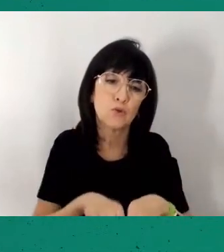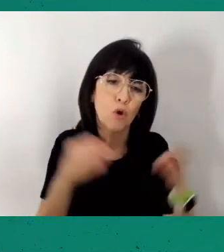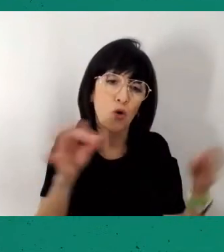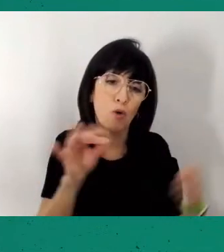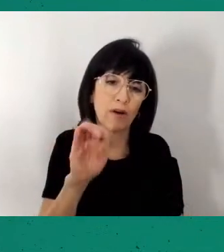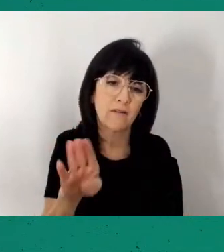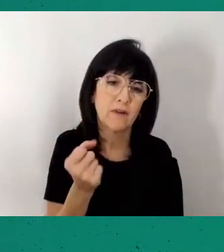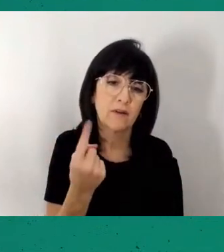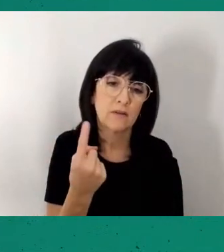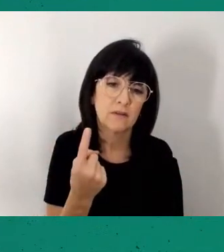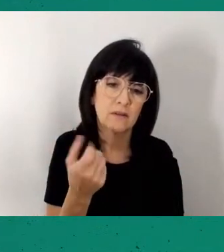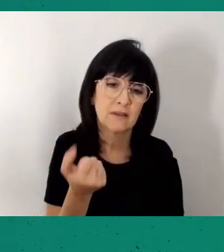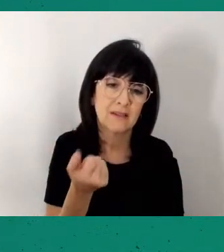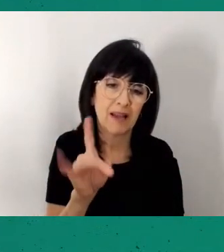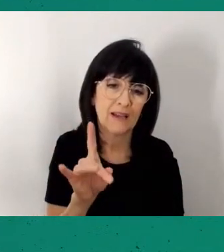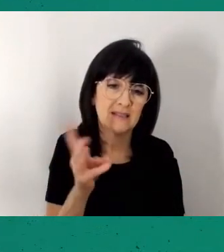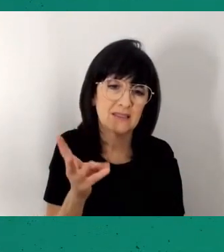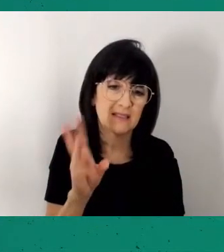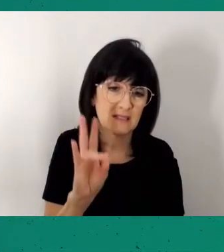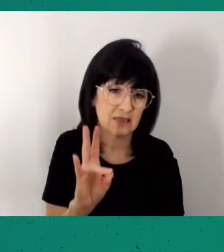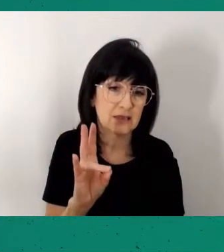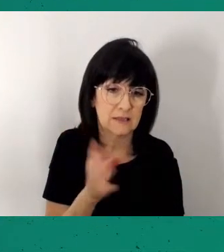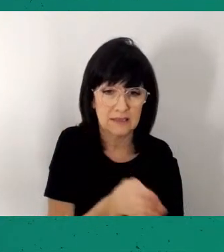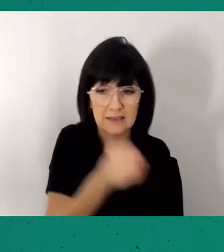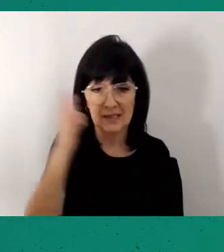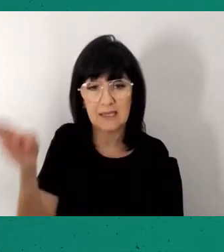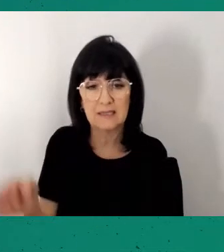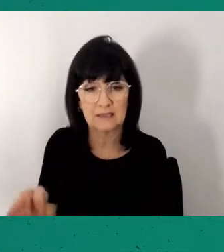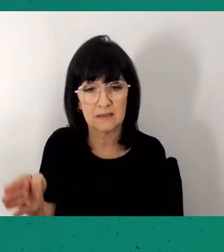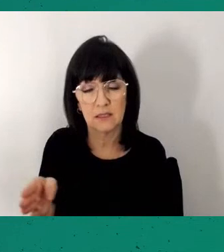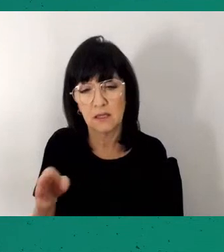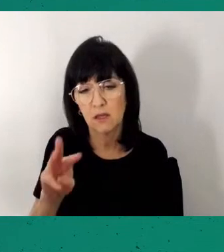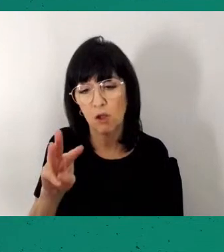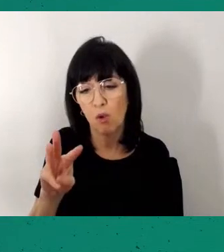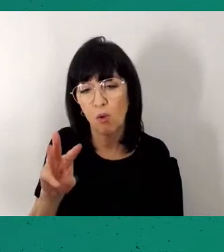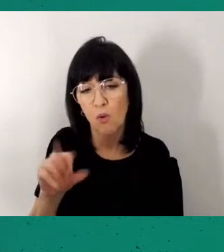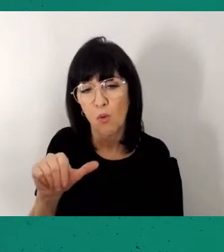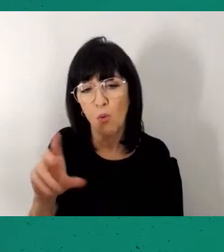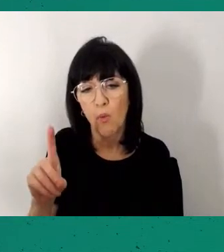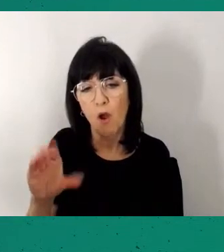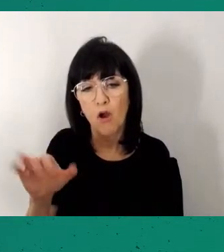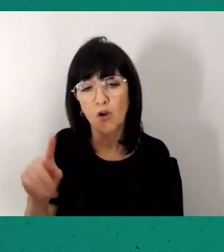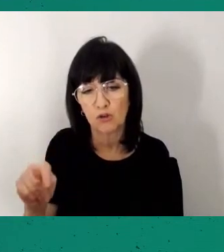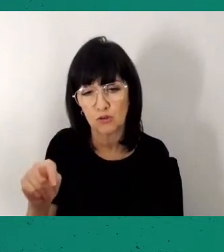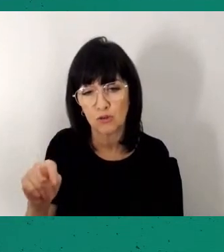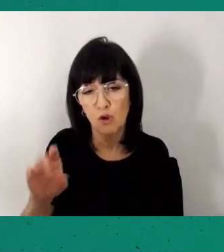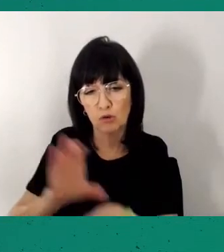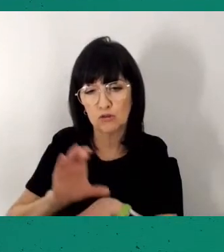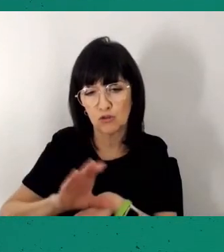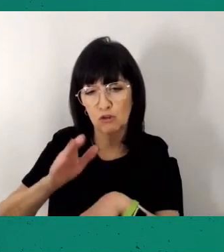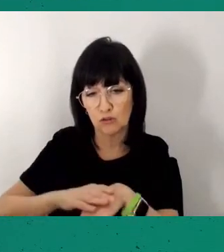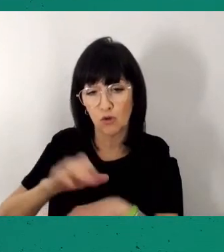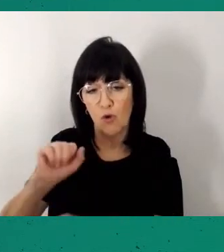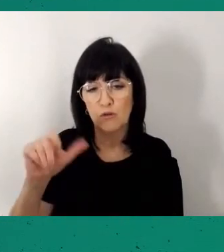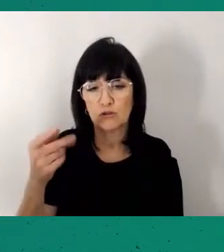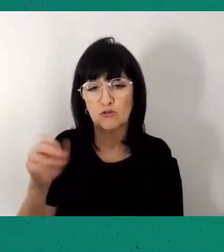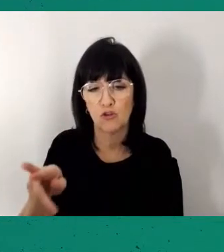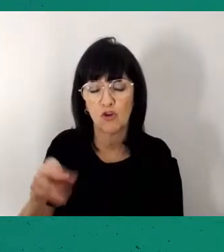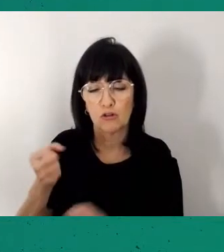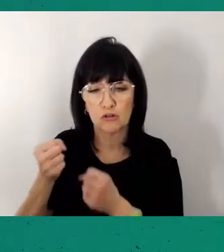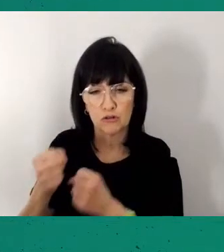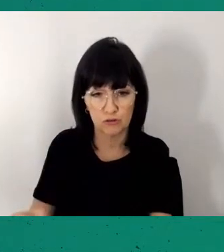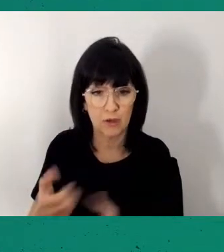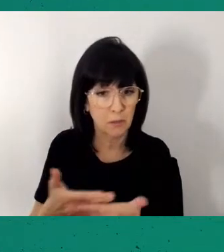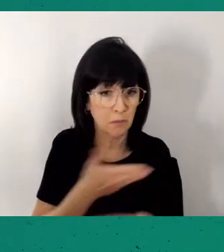11th, 1867, next to the Watcote Church on Slaughter Street. Before 1850, there was